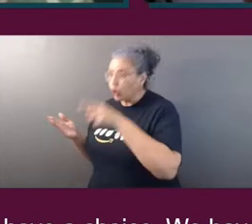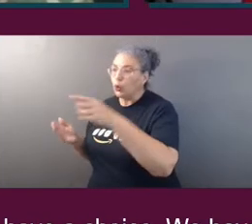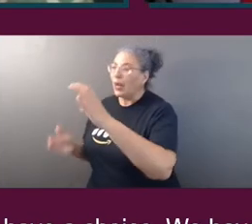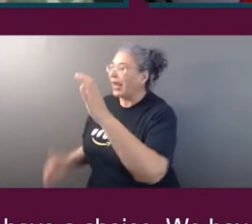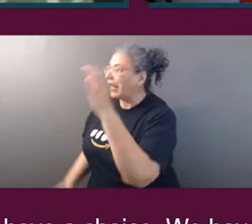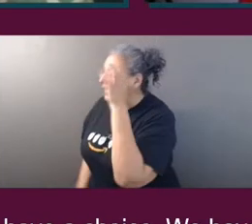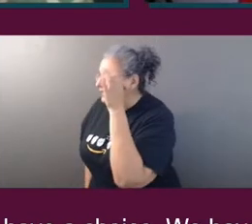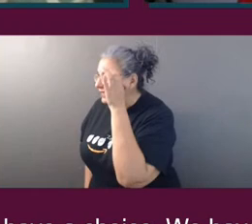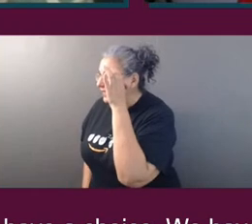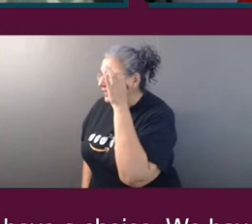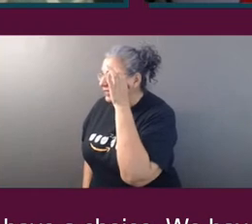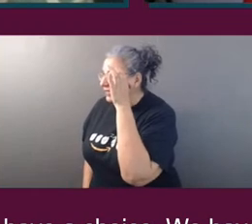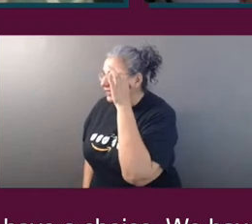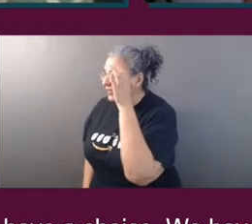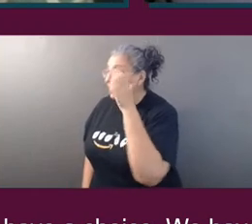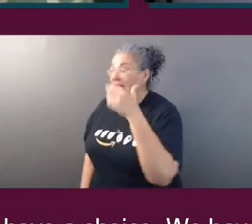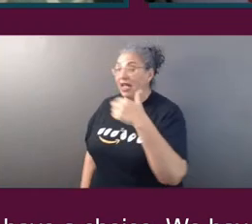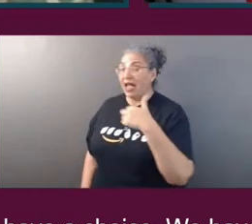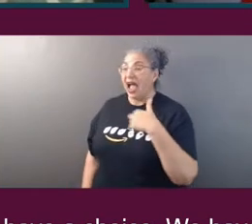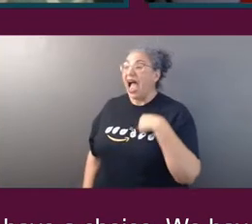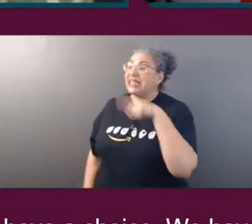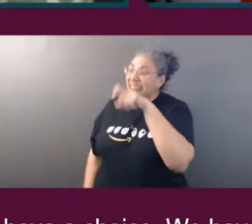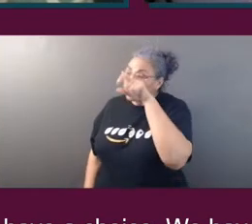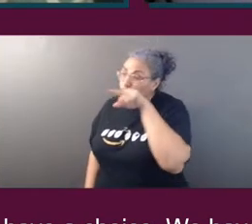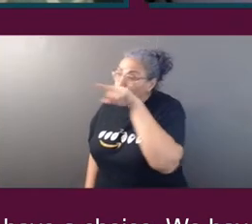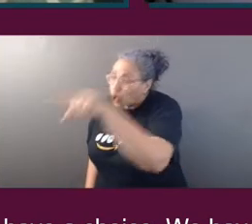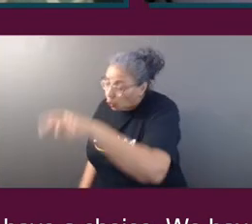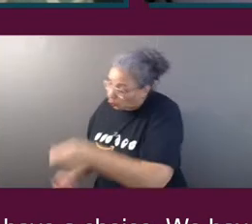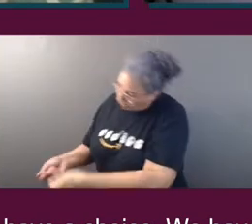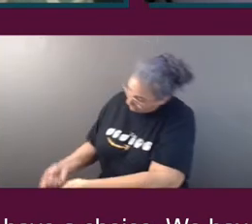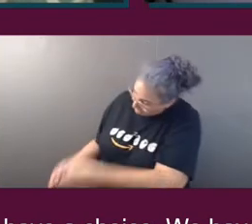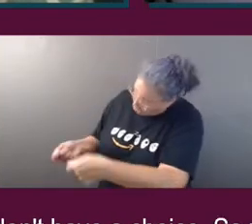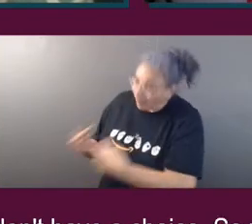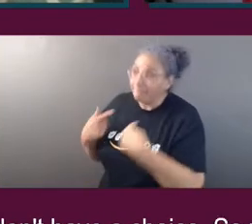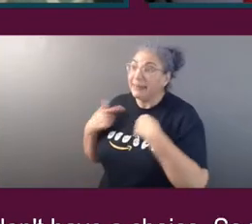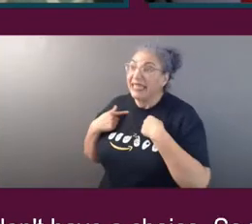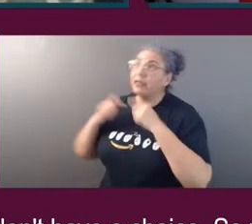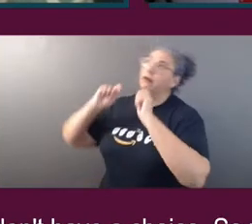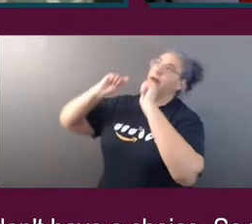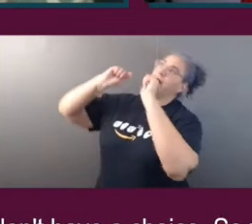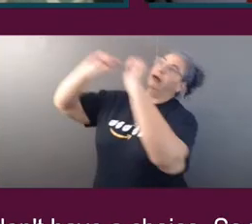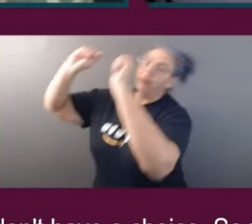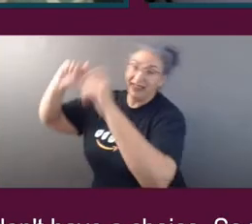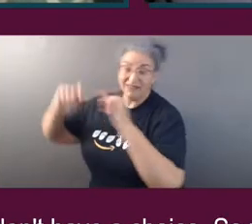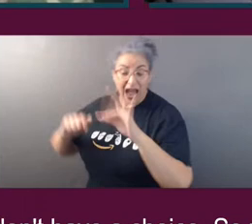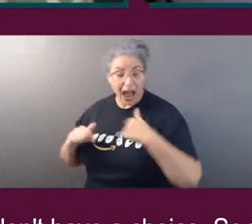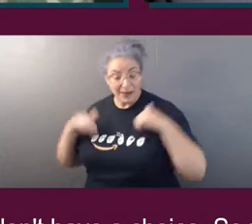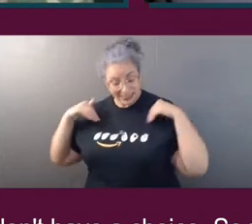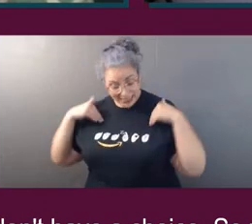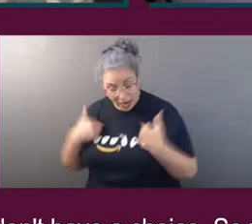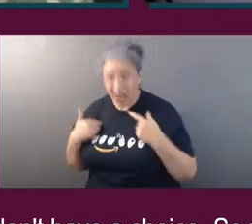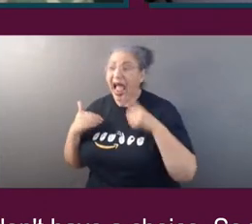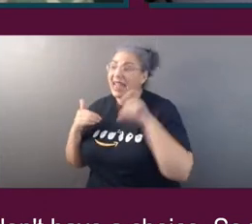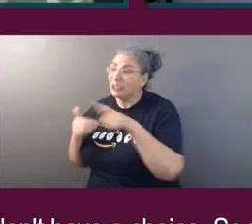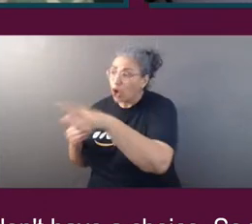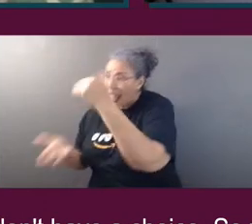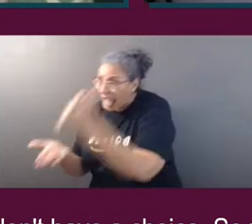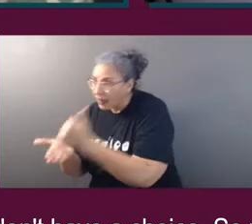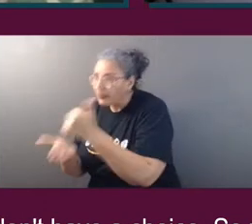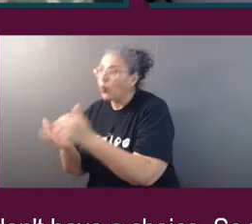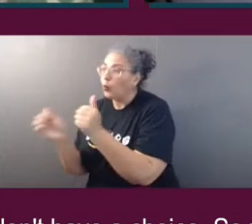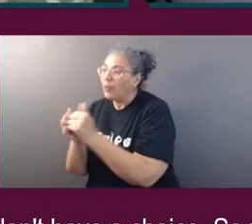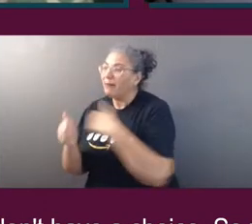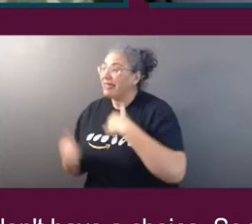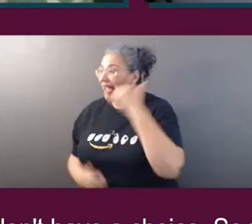to listen. I need you to hold my hand. I need you to lift me up when I'm feeling tired. I need you to be a part of this daily